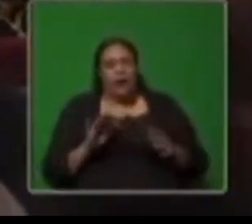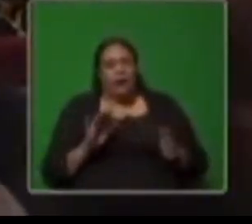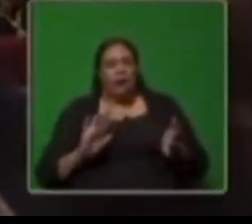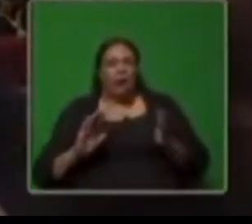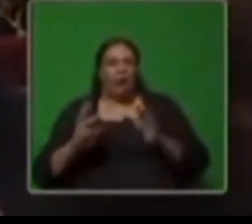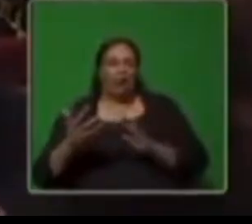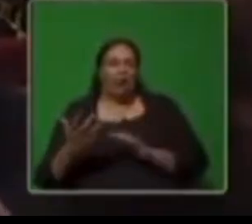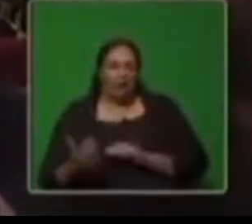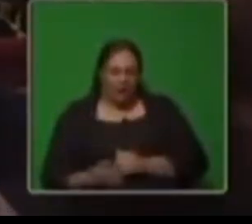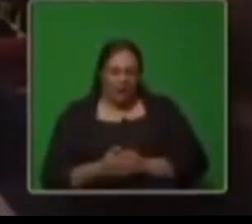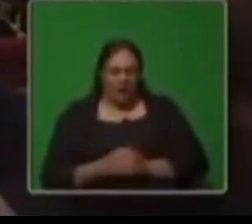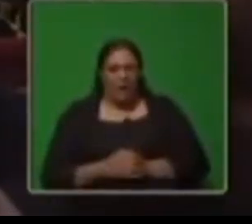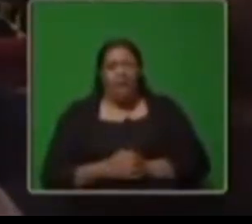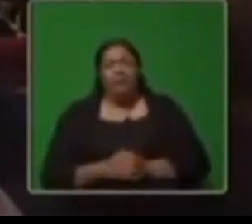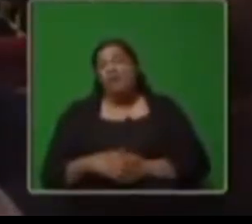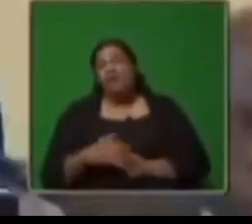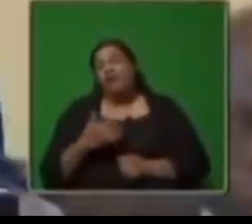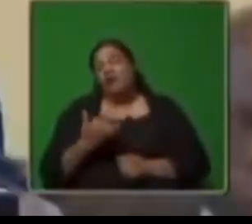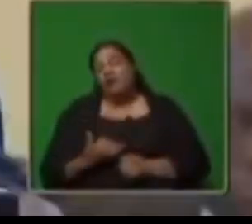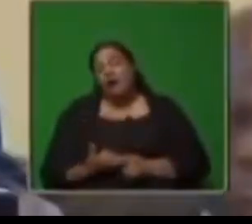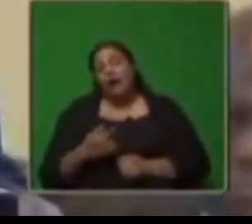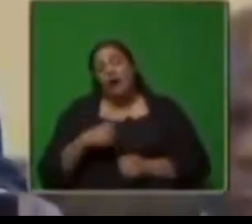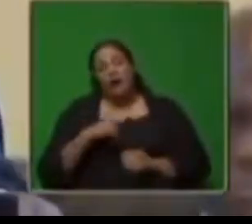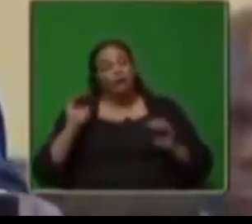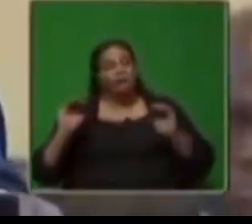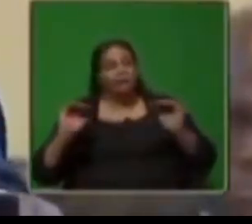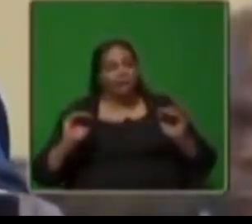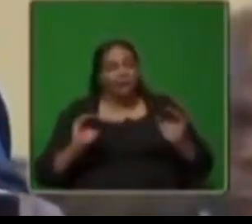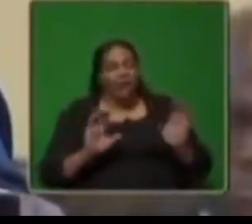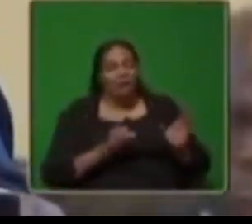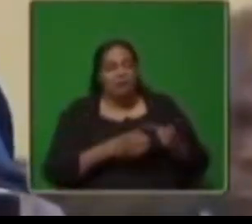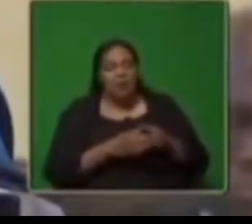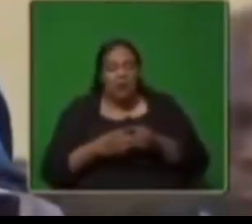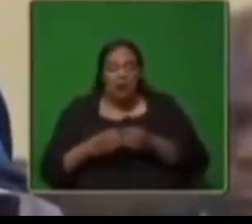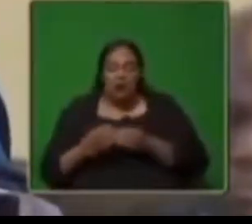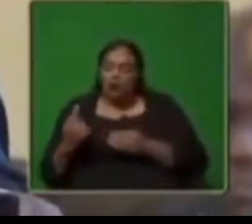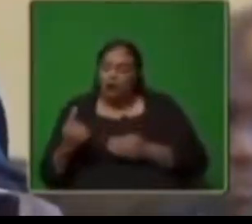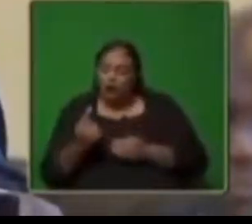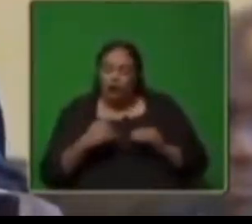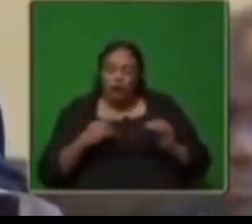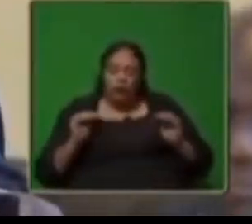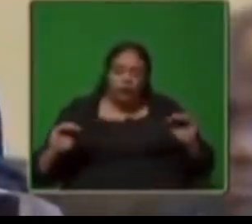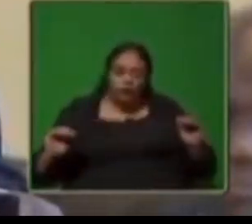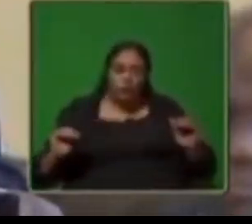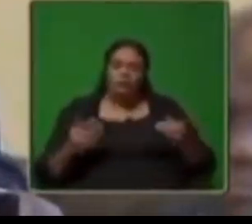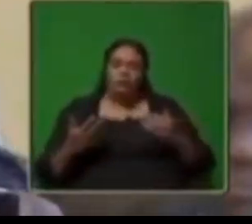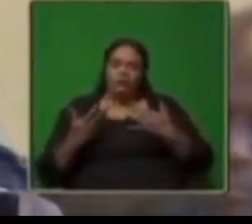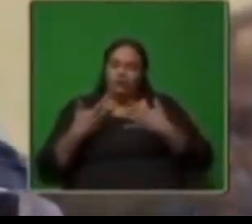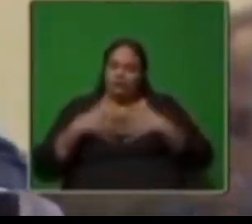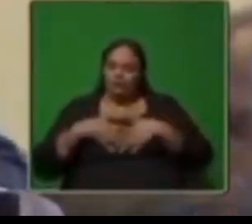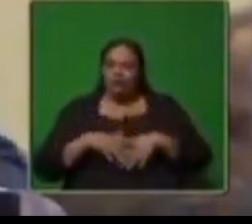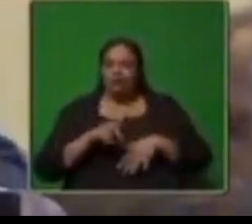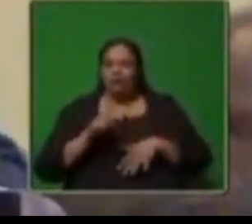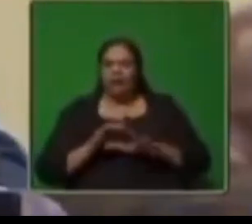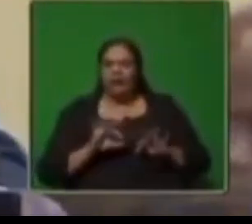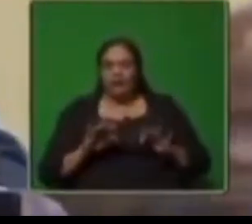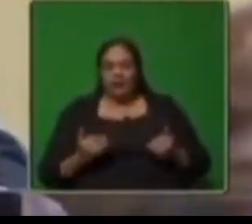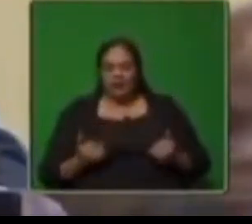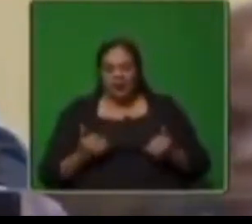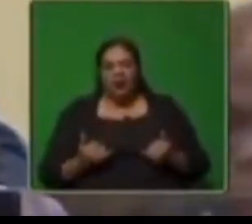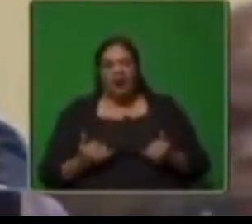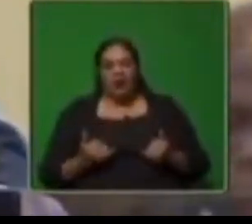people. Now we call on all parties to embrace the